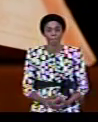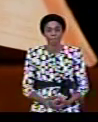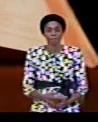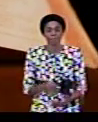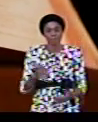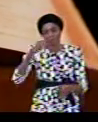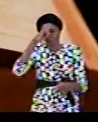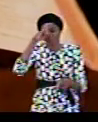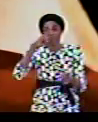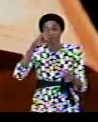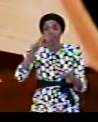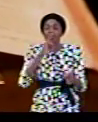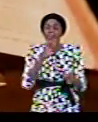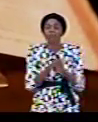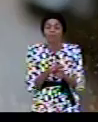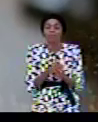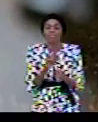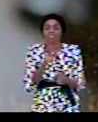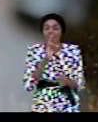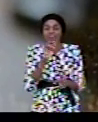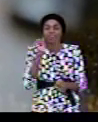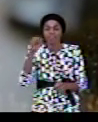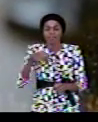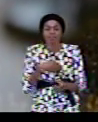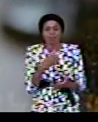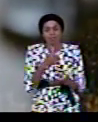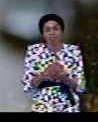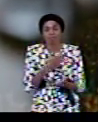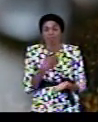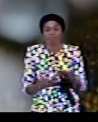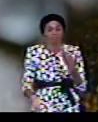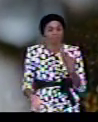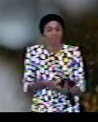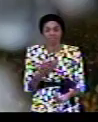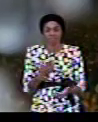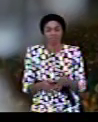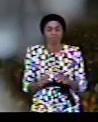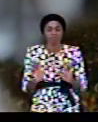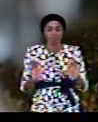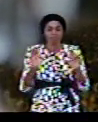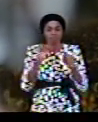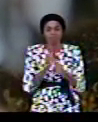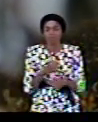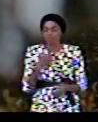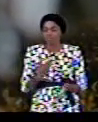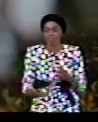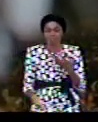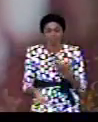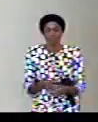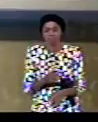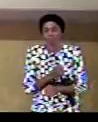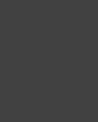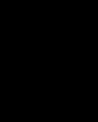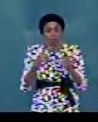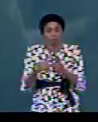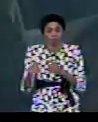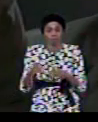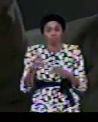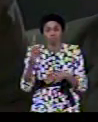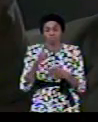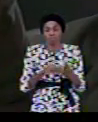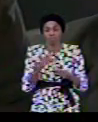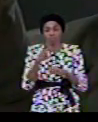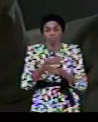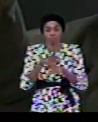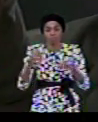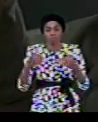Promises are yea and amen. And whatsoever miracle, and whatsoever salvation you don't